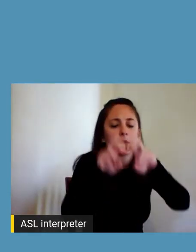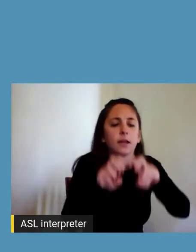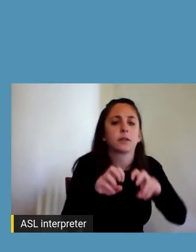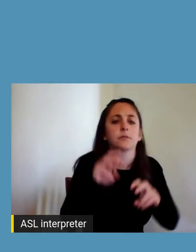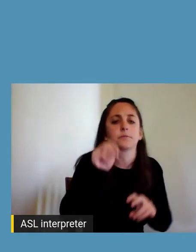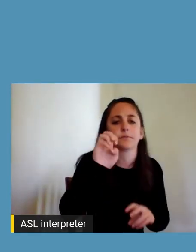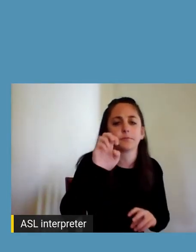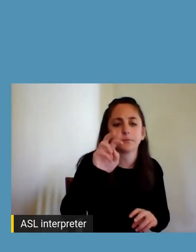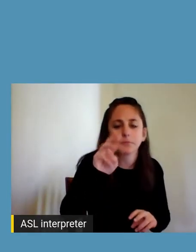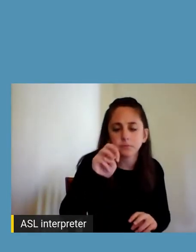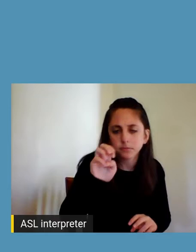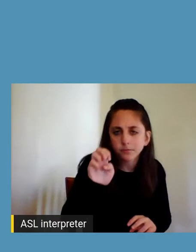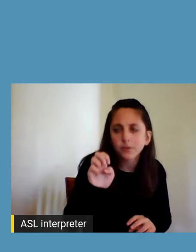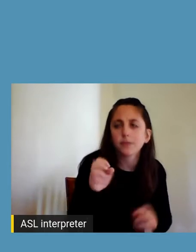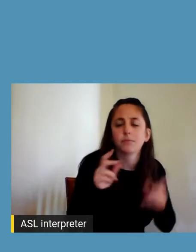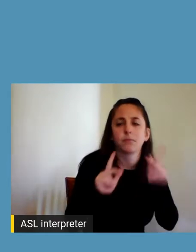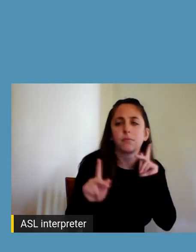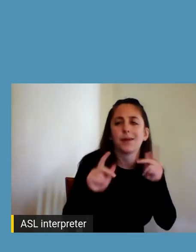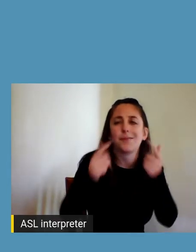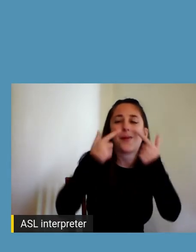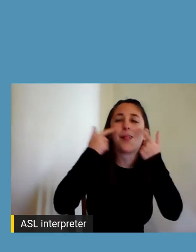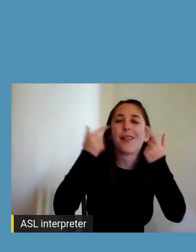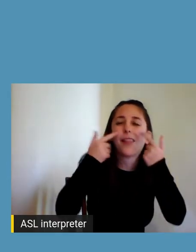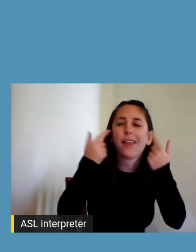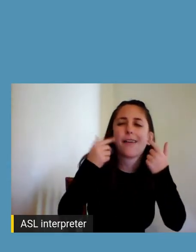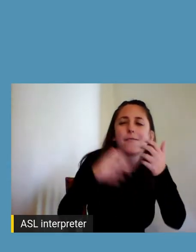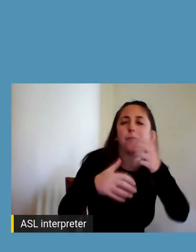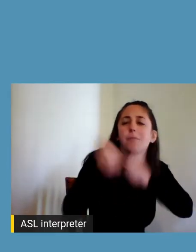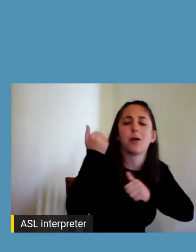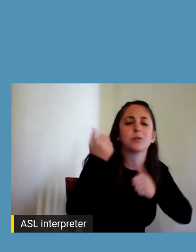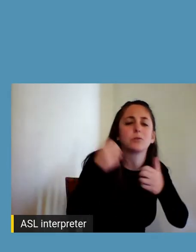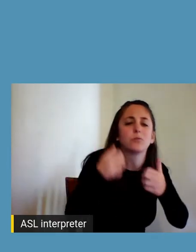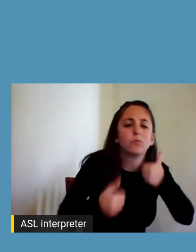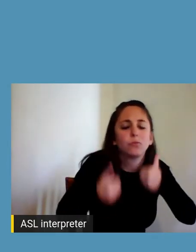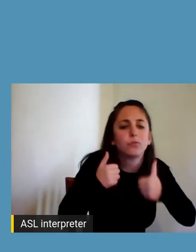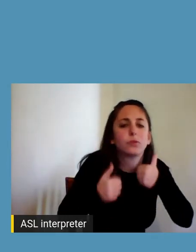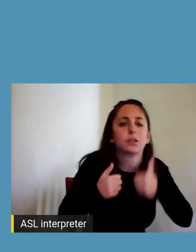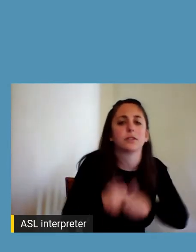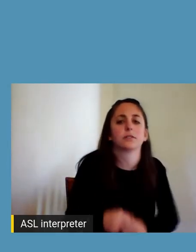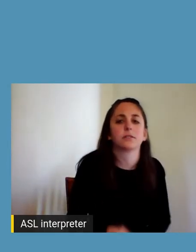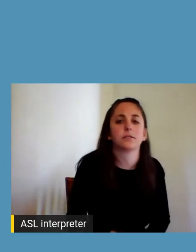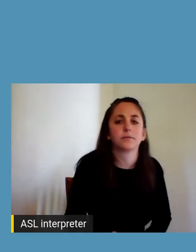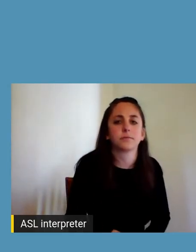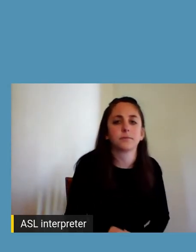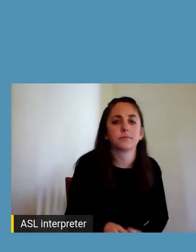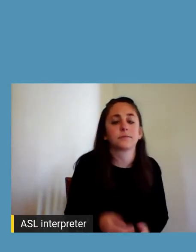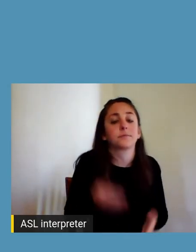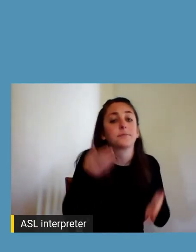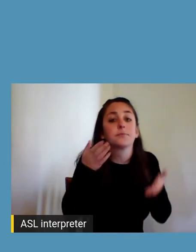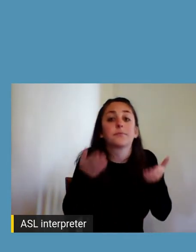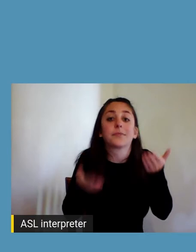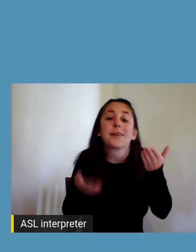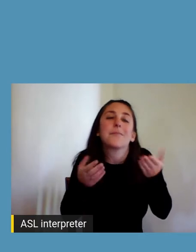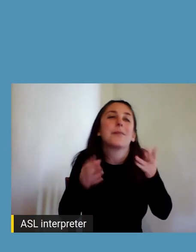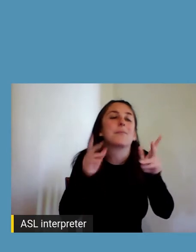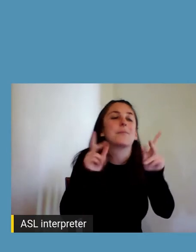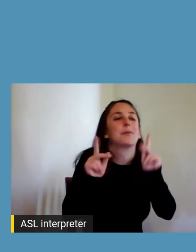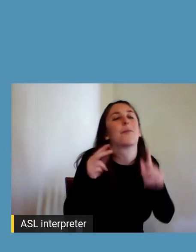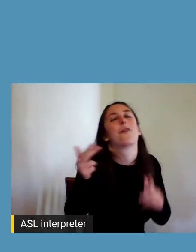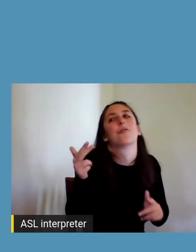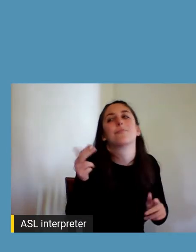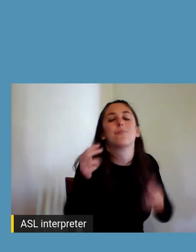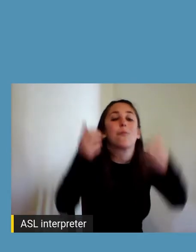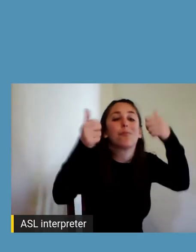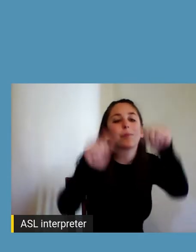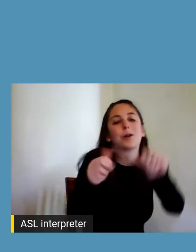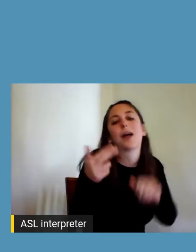I would find commonality, laughing out louds, laughing emoji, maybe people actually posting ha ha ha.